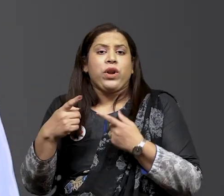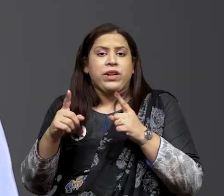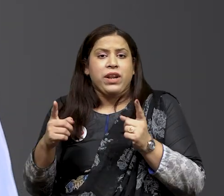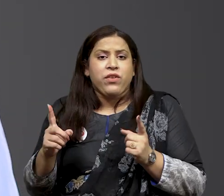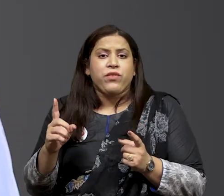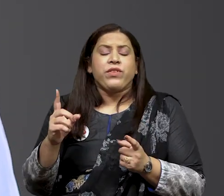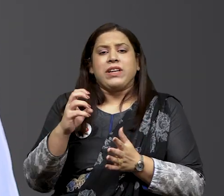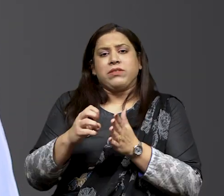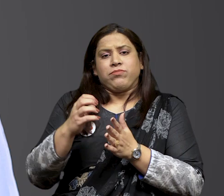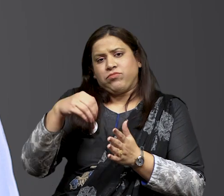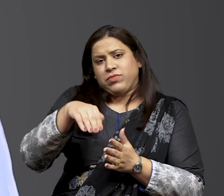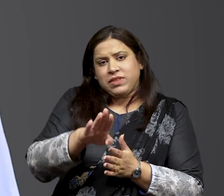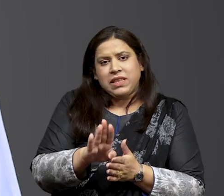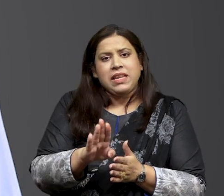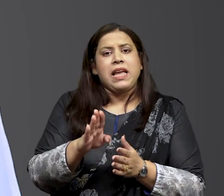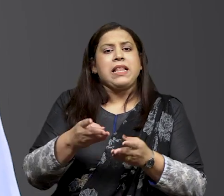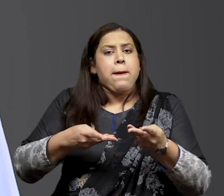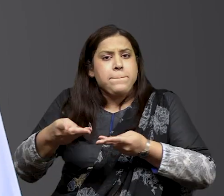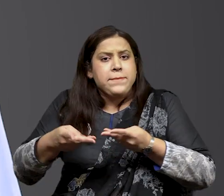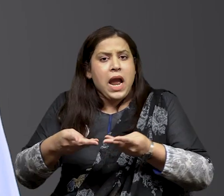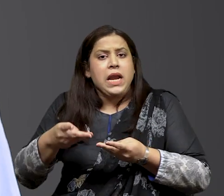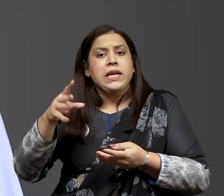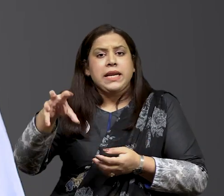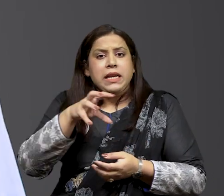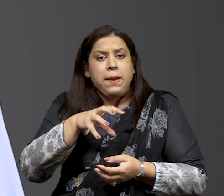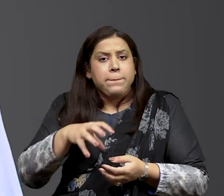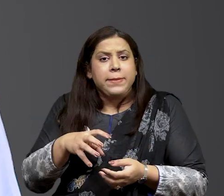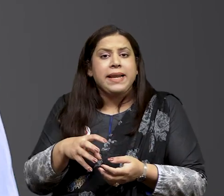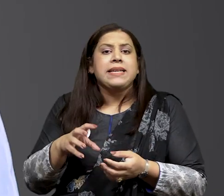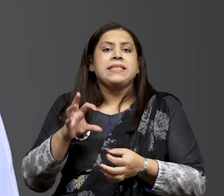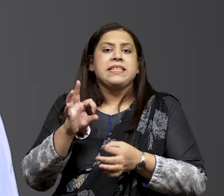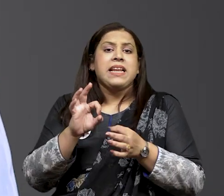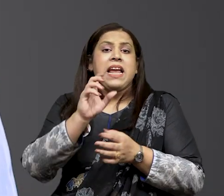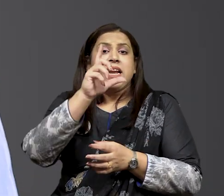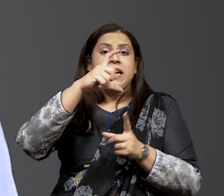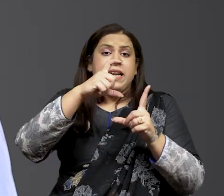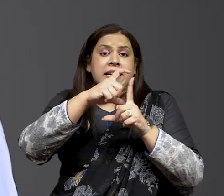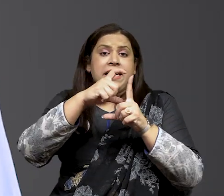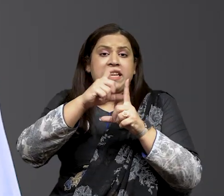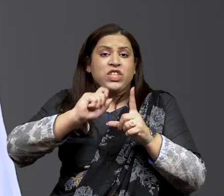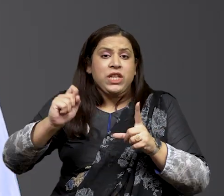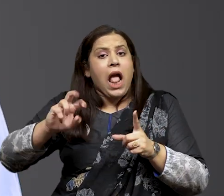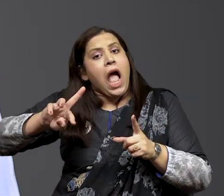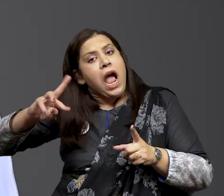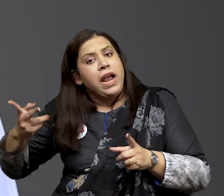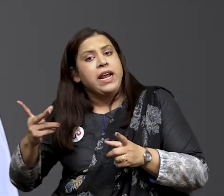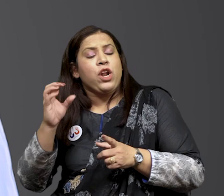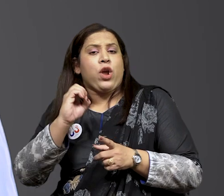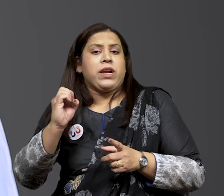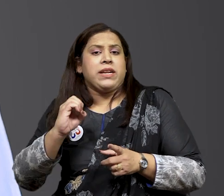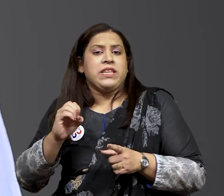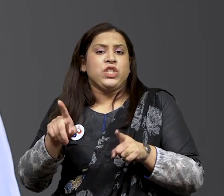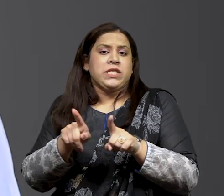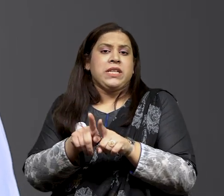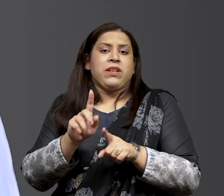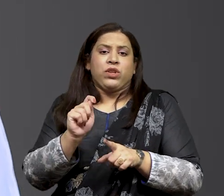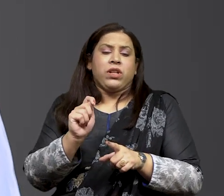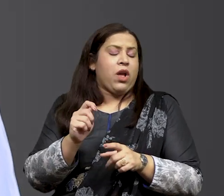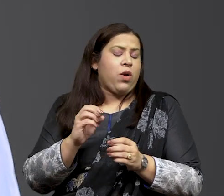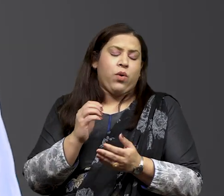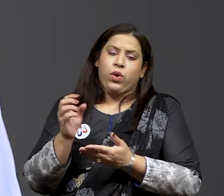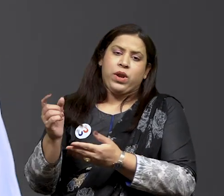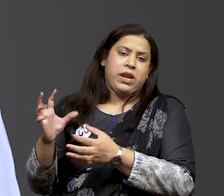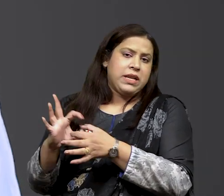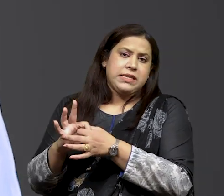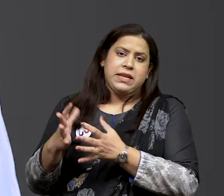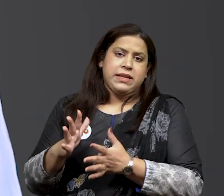status quo. But we think that because the market space is still largely untapped, there's still a lot of room for other organizations to come up and also to do